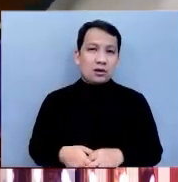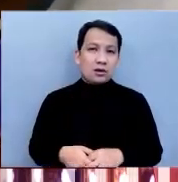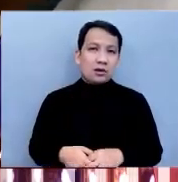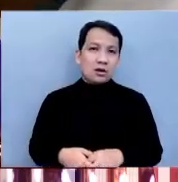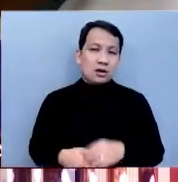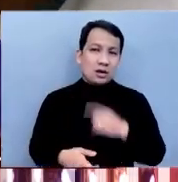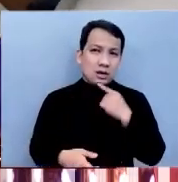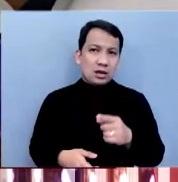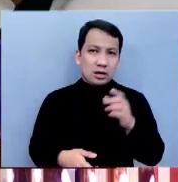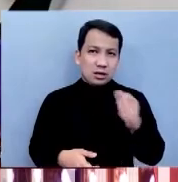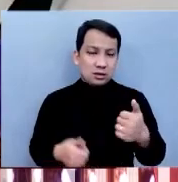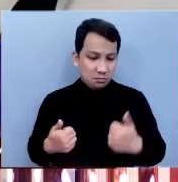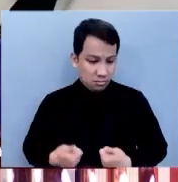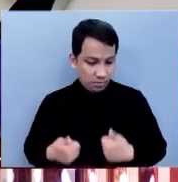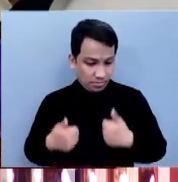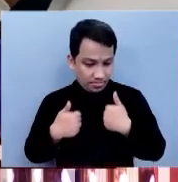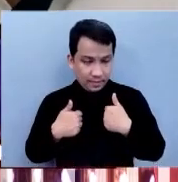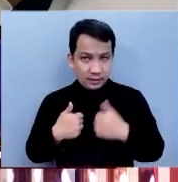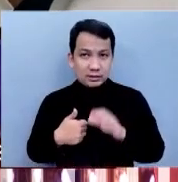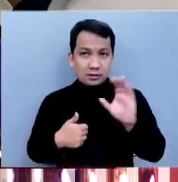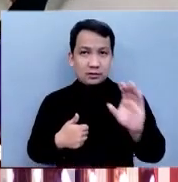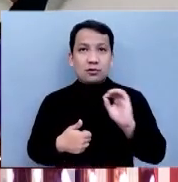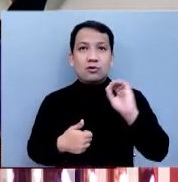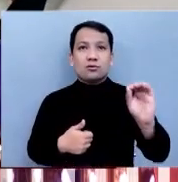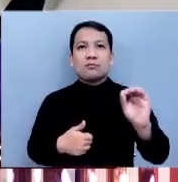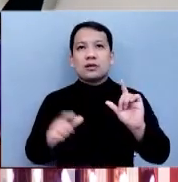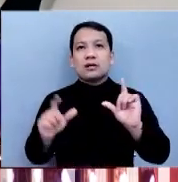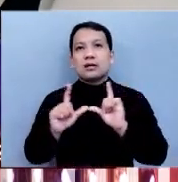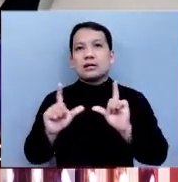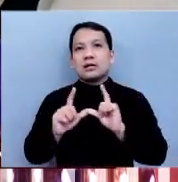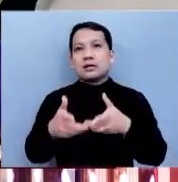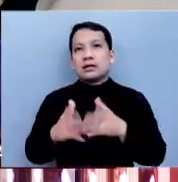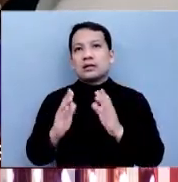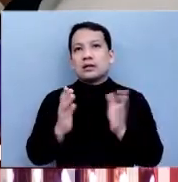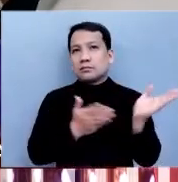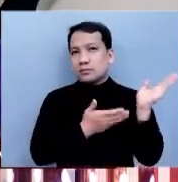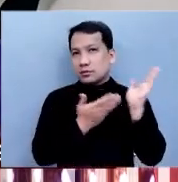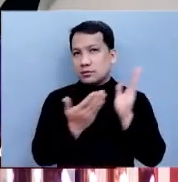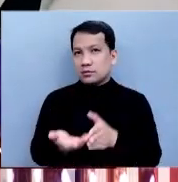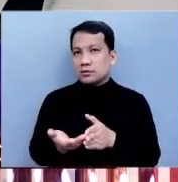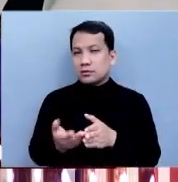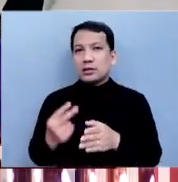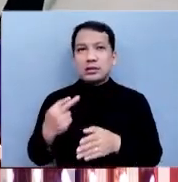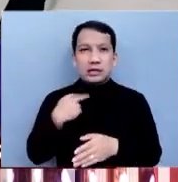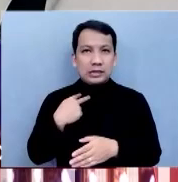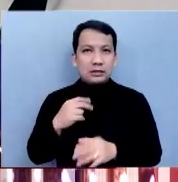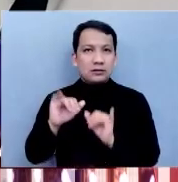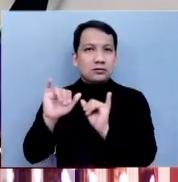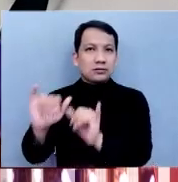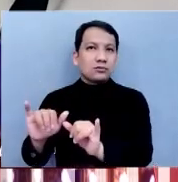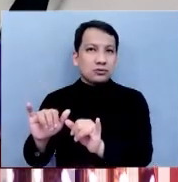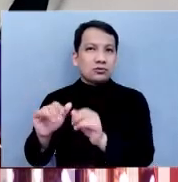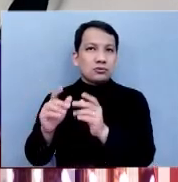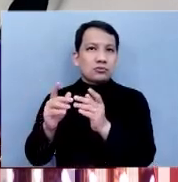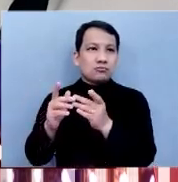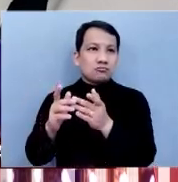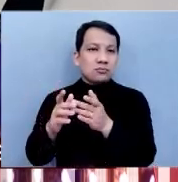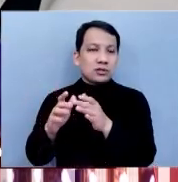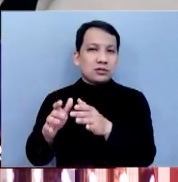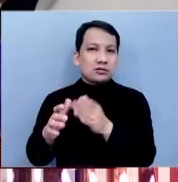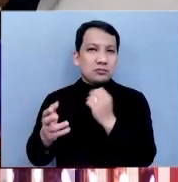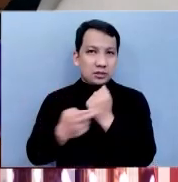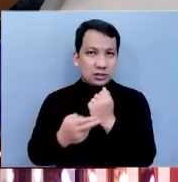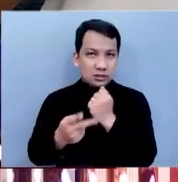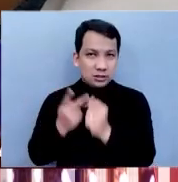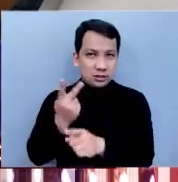ang address na yon is the only legal place where you can stock your firearms. Kaya